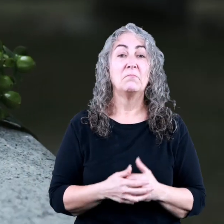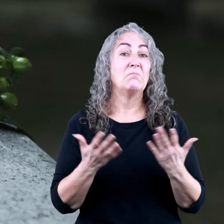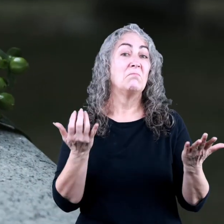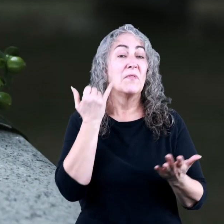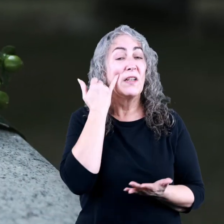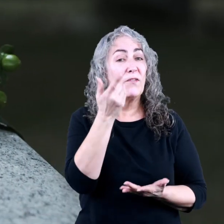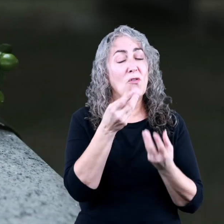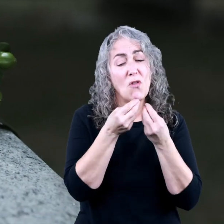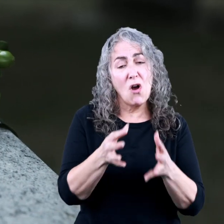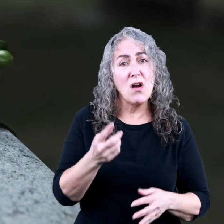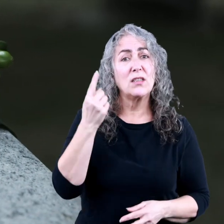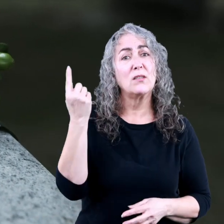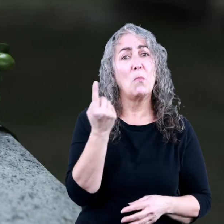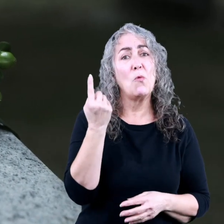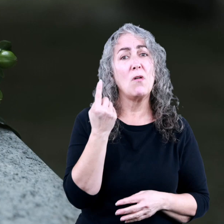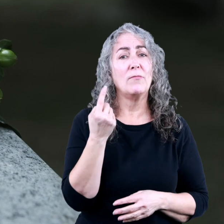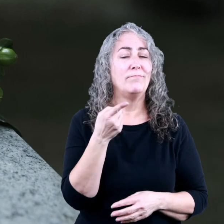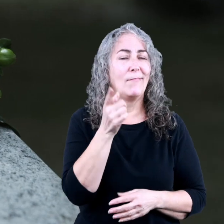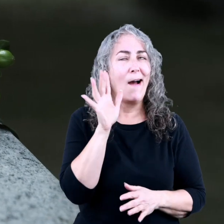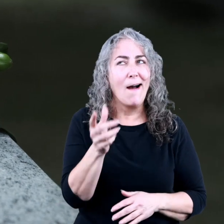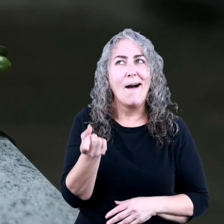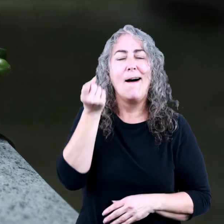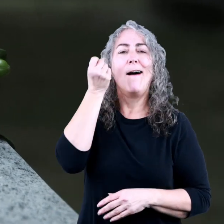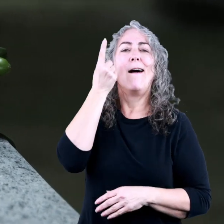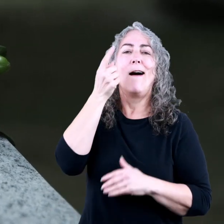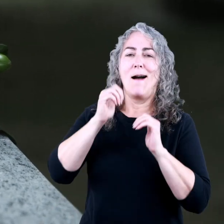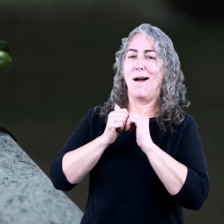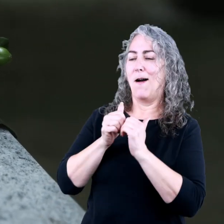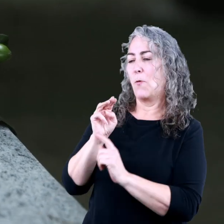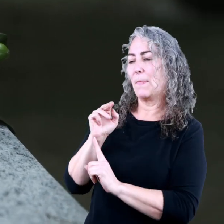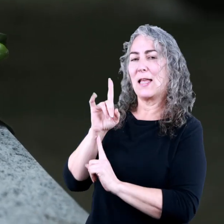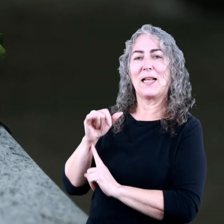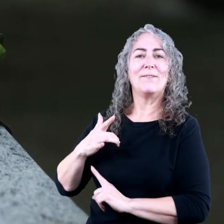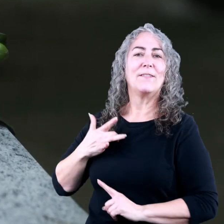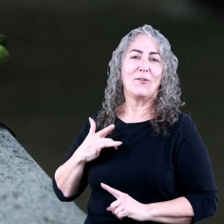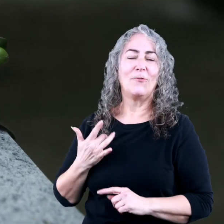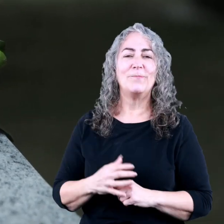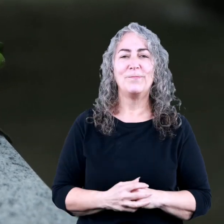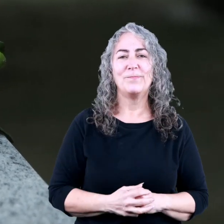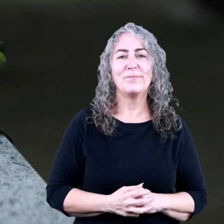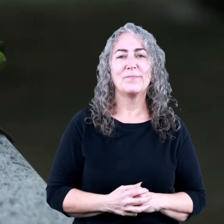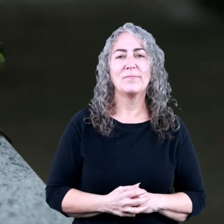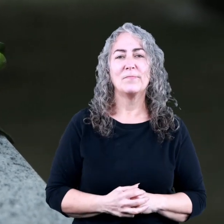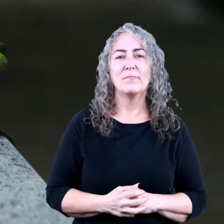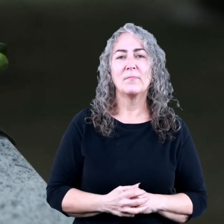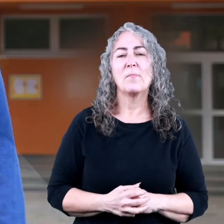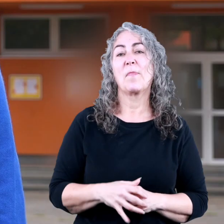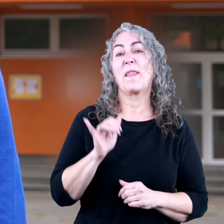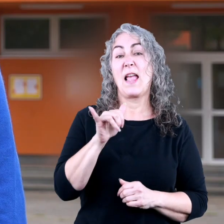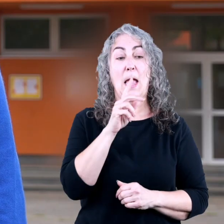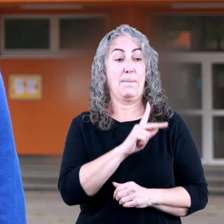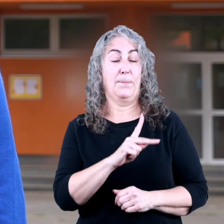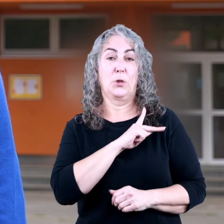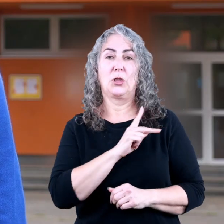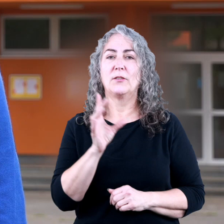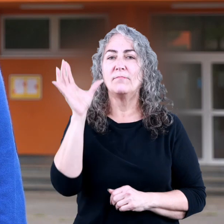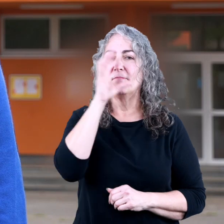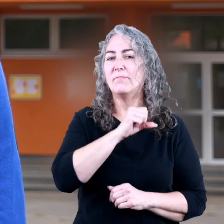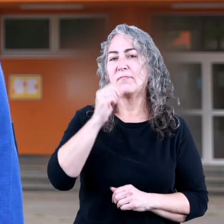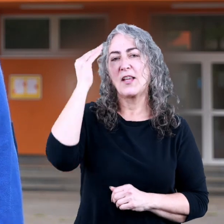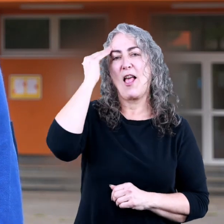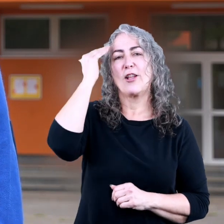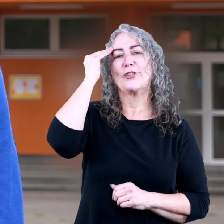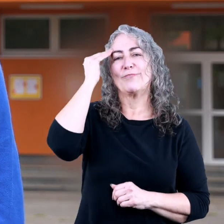Maybe you've lost someone close to you and can understand how Mandy feels. If so,